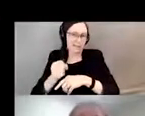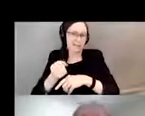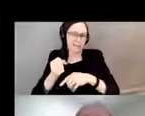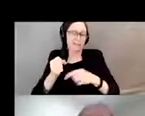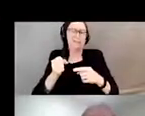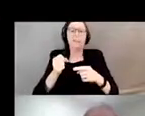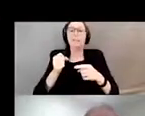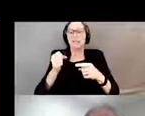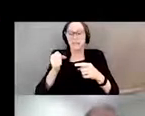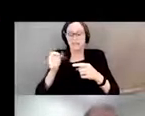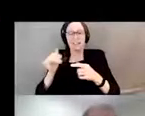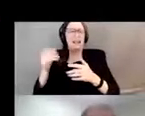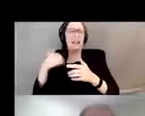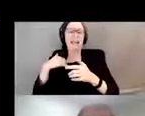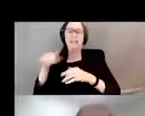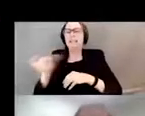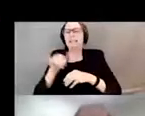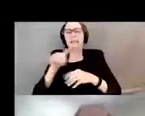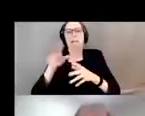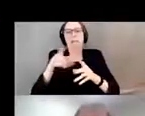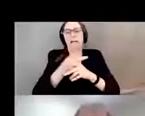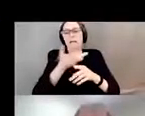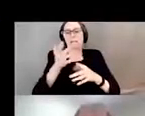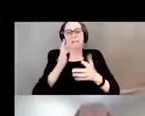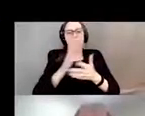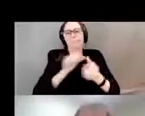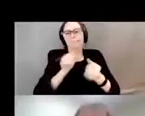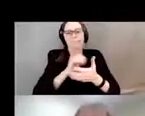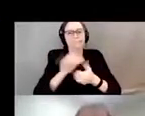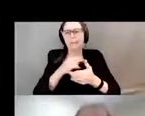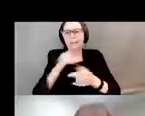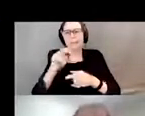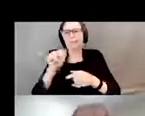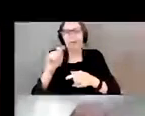they suffered the same type of casualties that NATO will suffer later on.